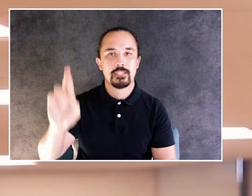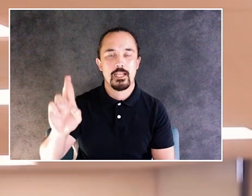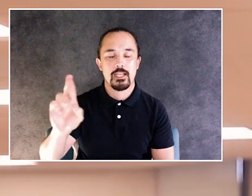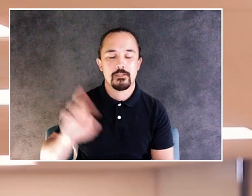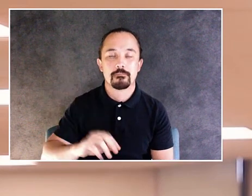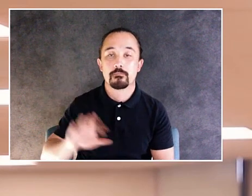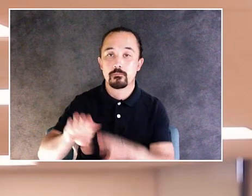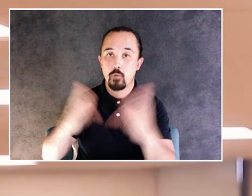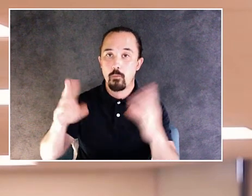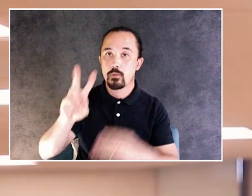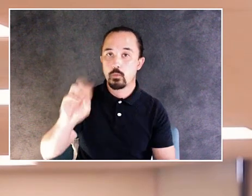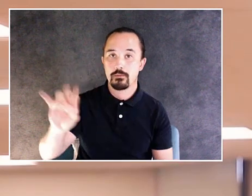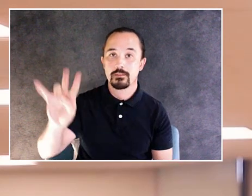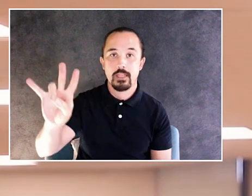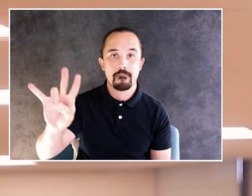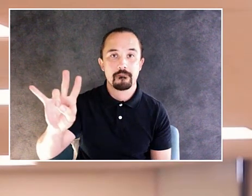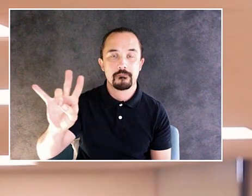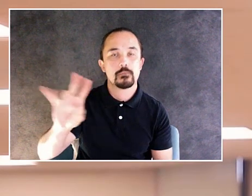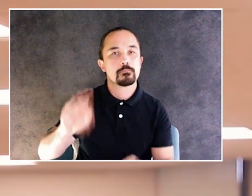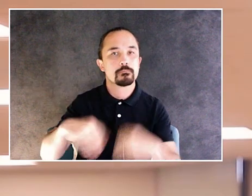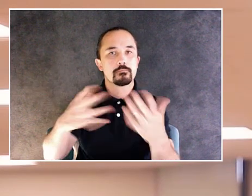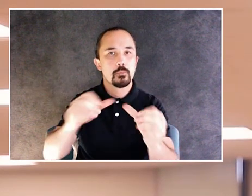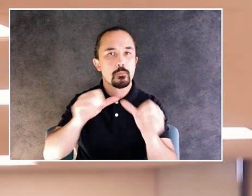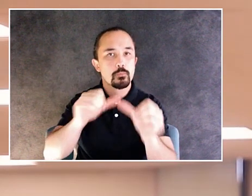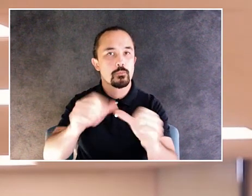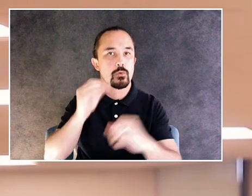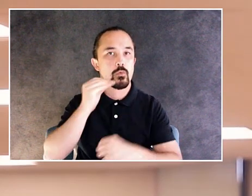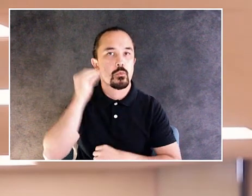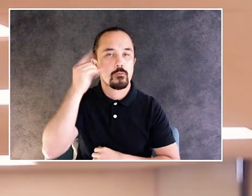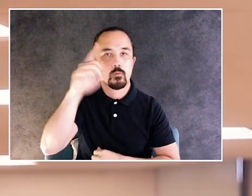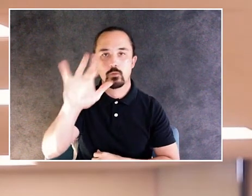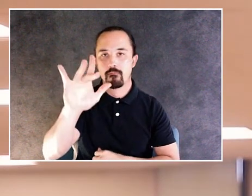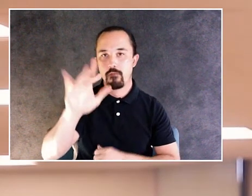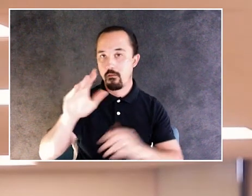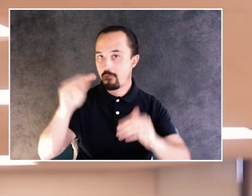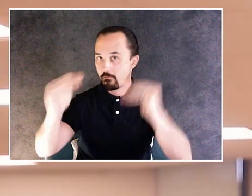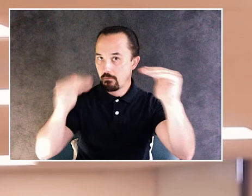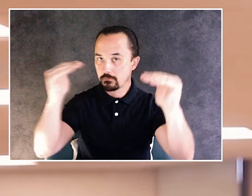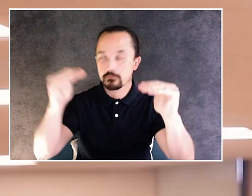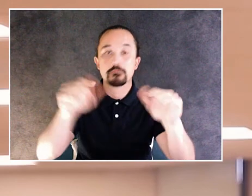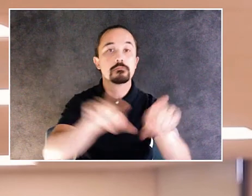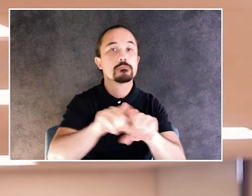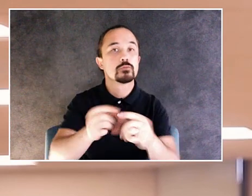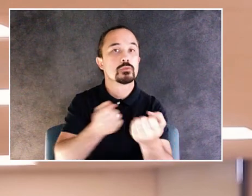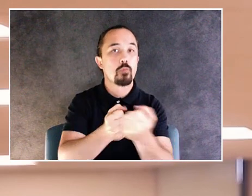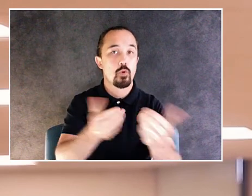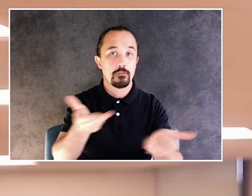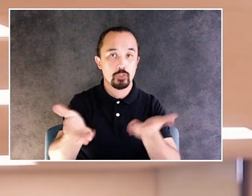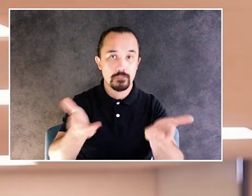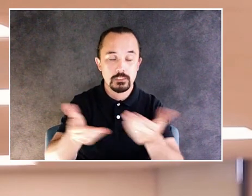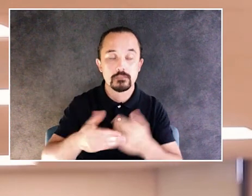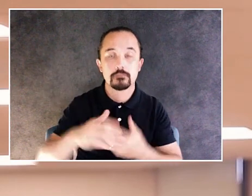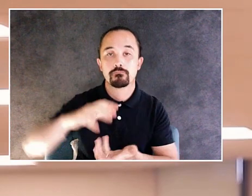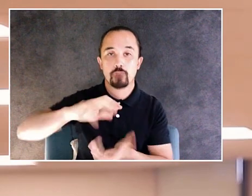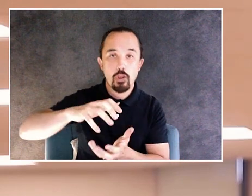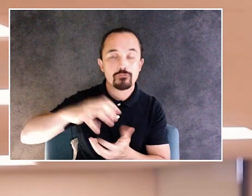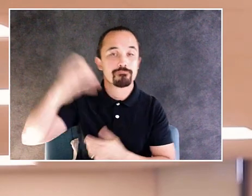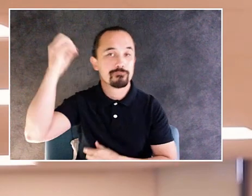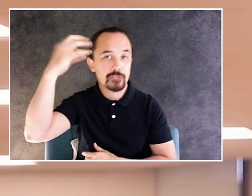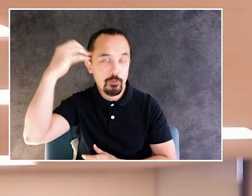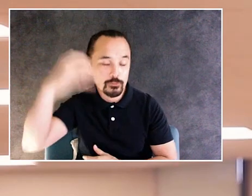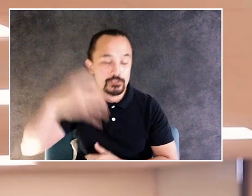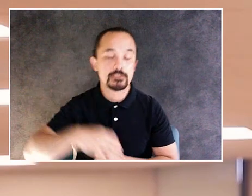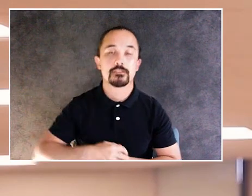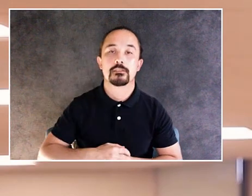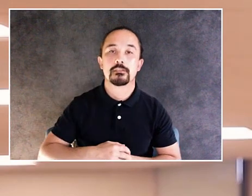in 2007 and provides permanent housing for 25 adults, as well as supportive services, laundering and showering